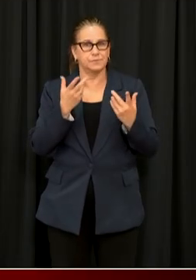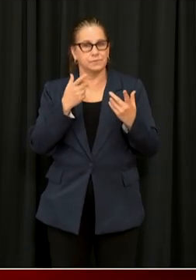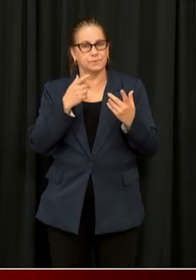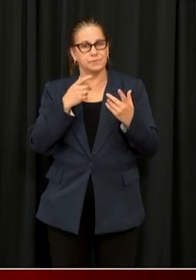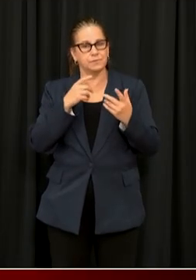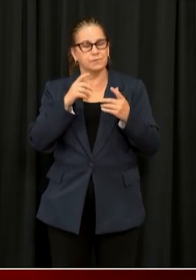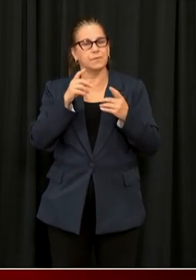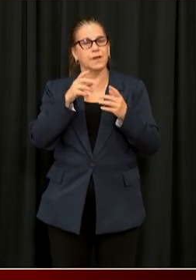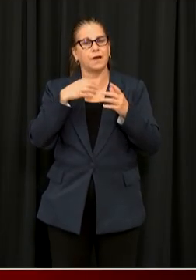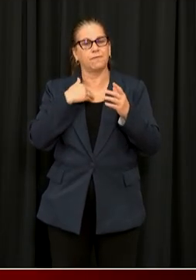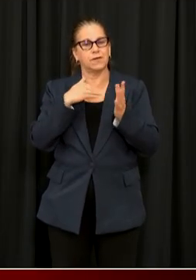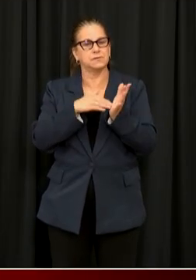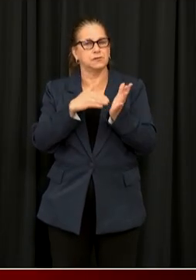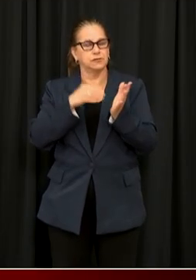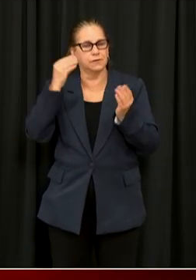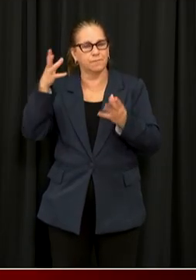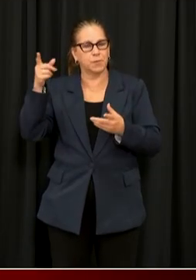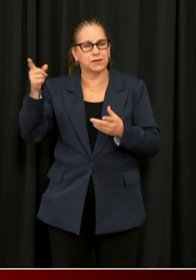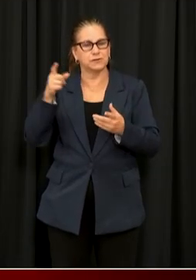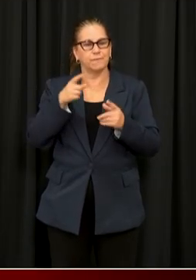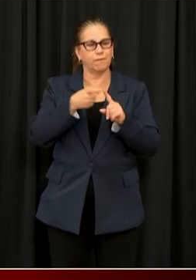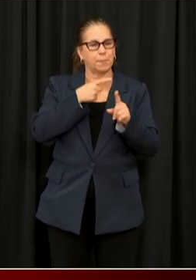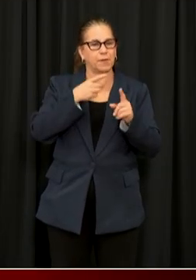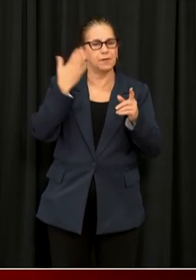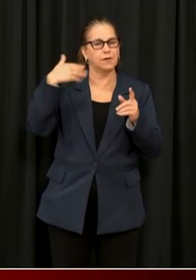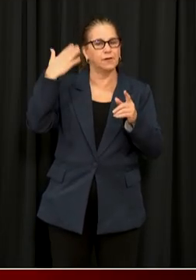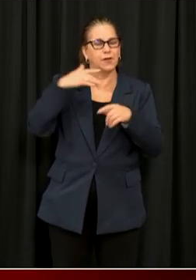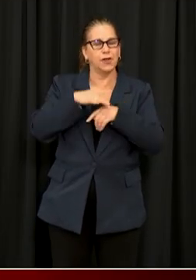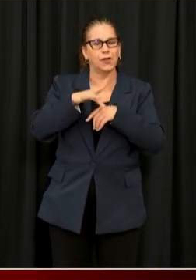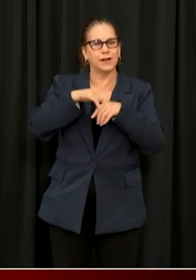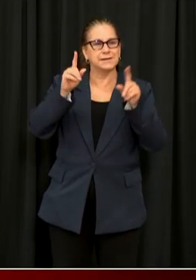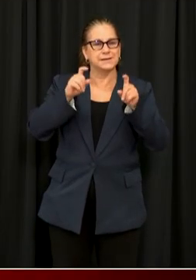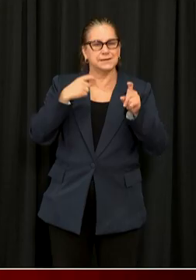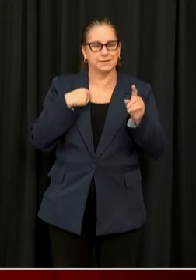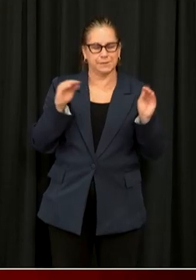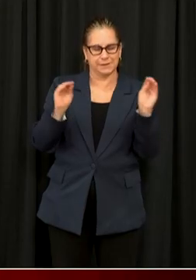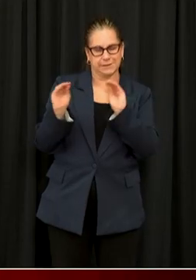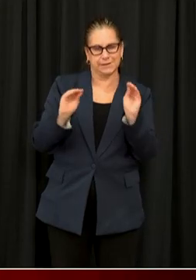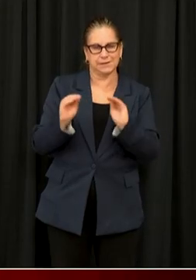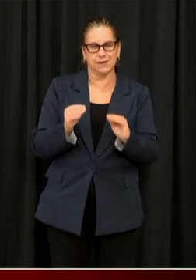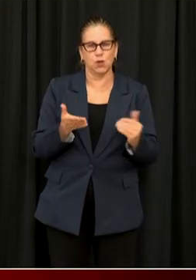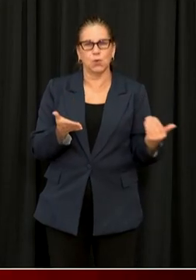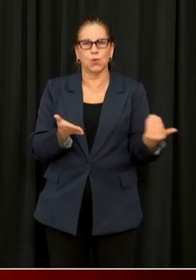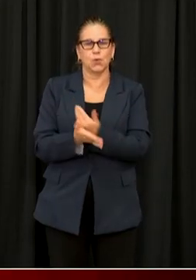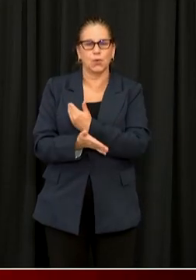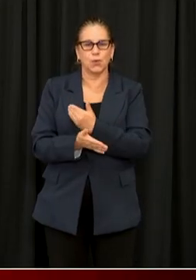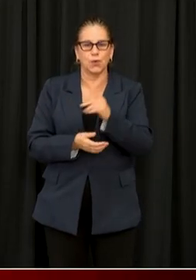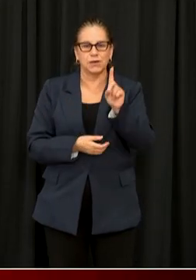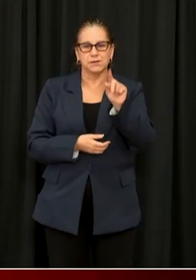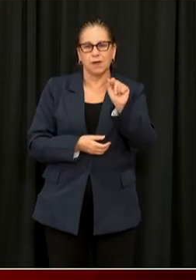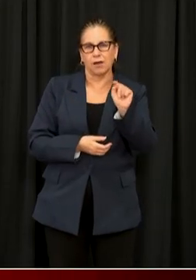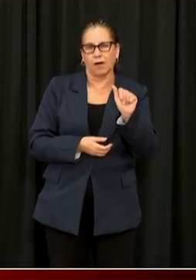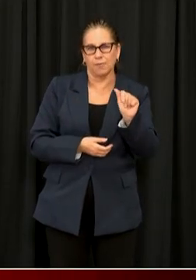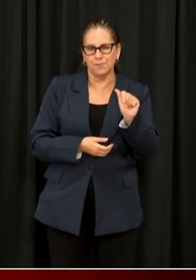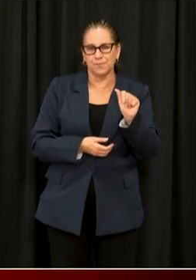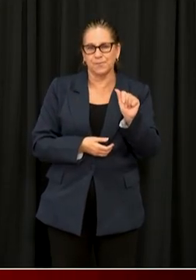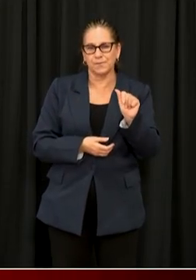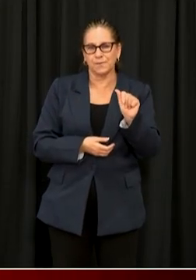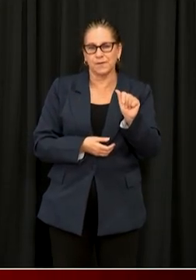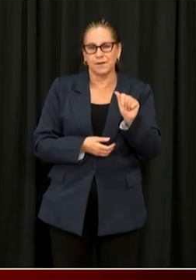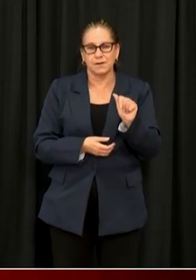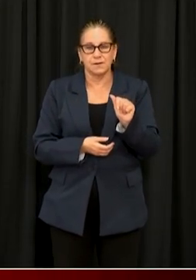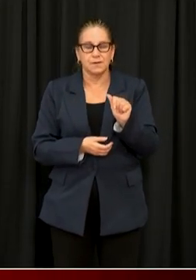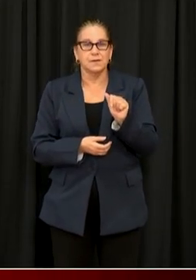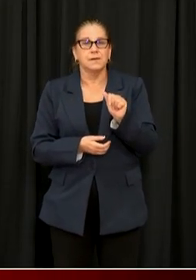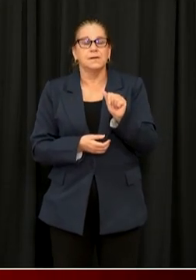We also want to know how the person is feeling overall, so we can get a sense of if the individual was with symptoms or